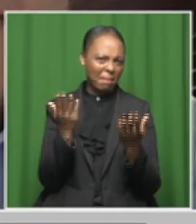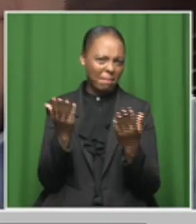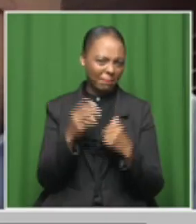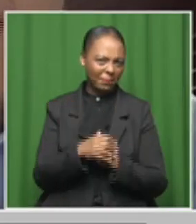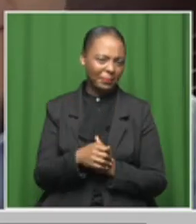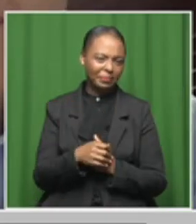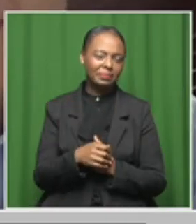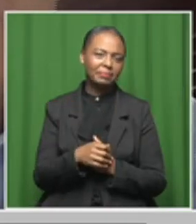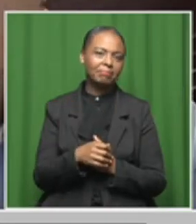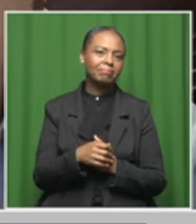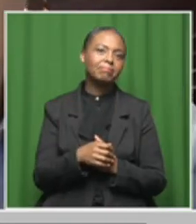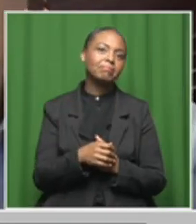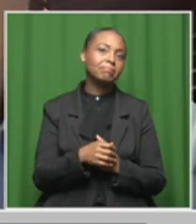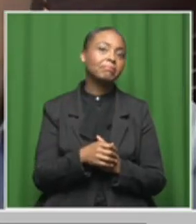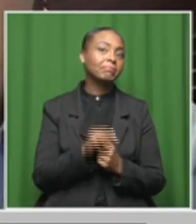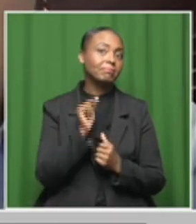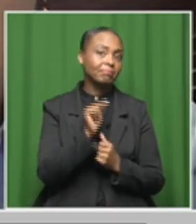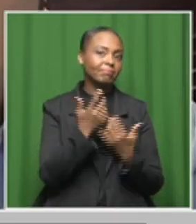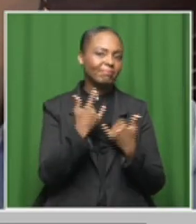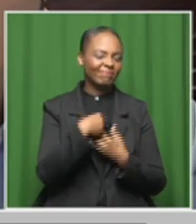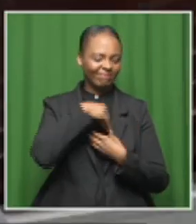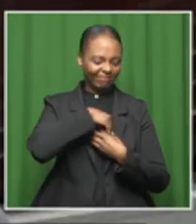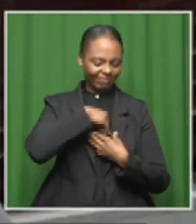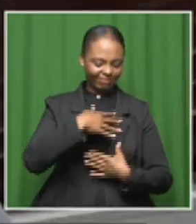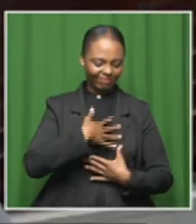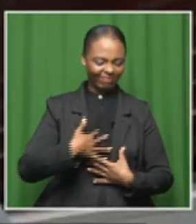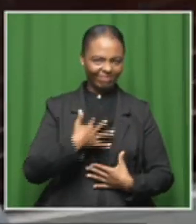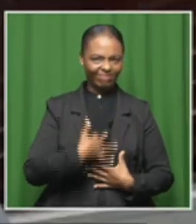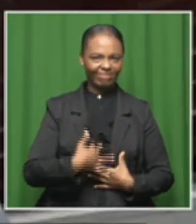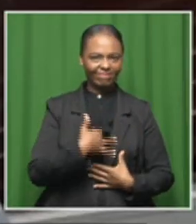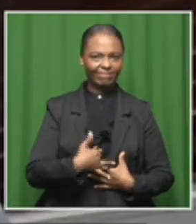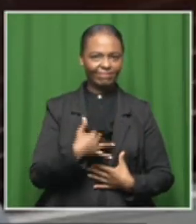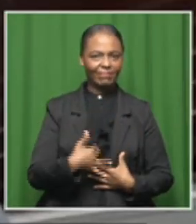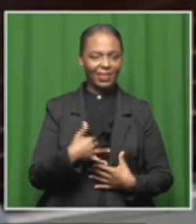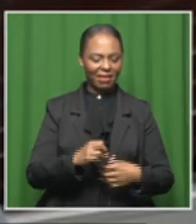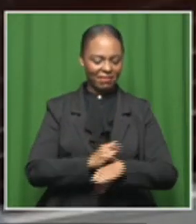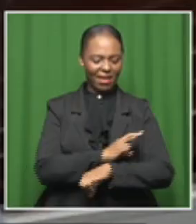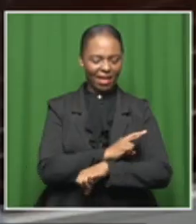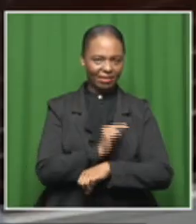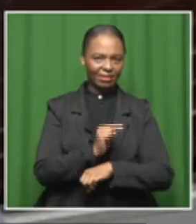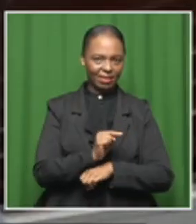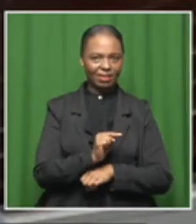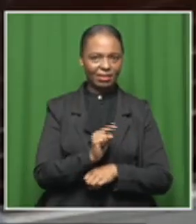I think there might have been some other respiratory infections and viruses that were causing some of the